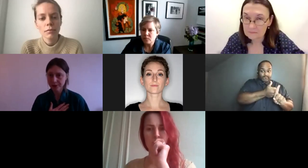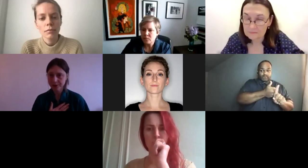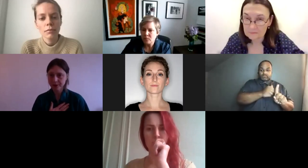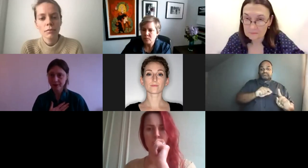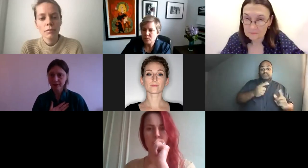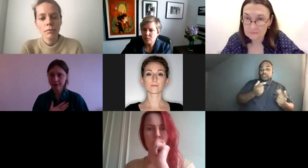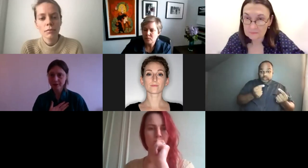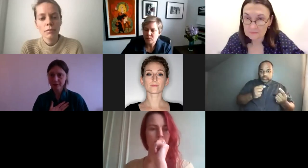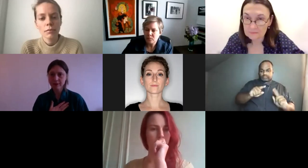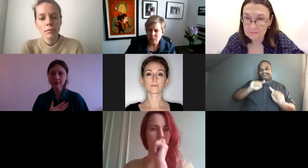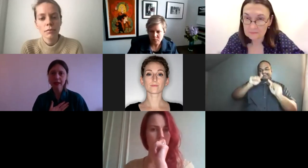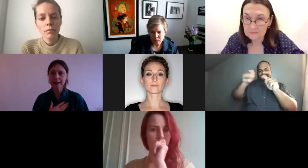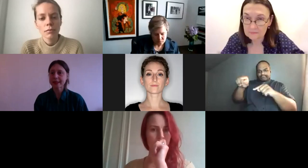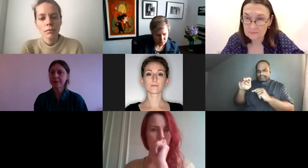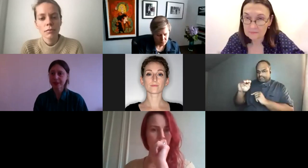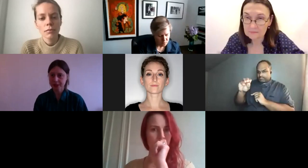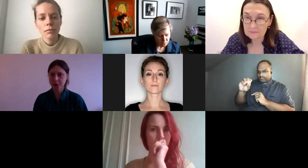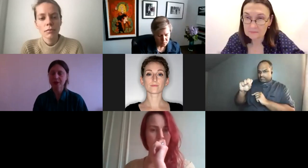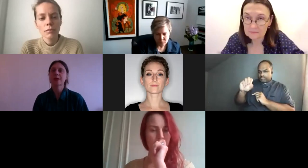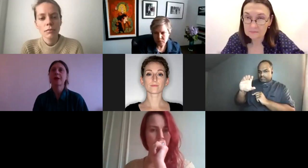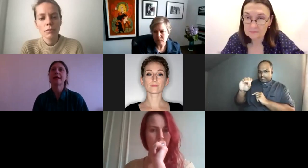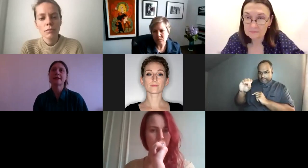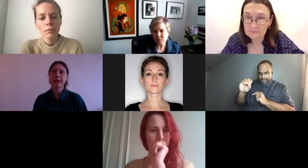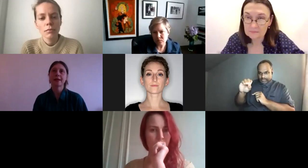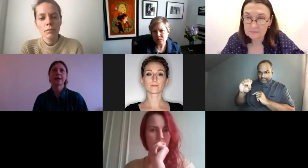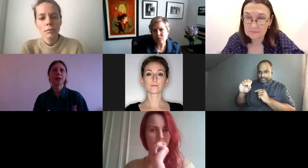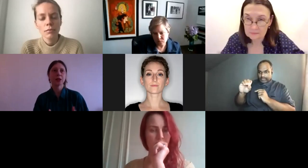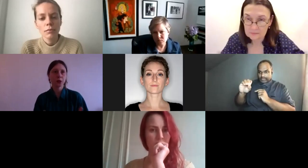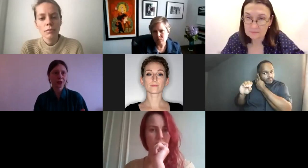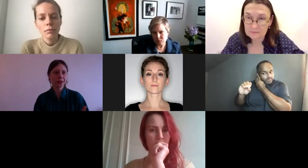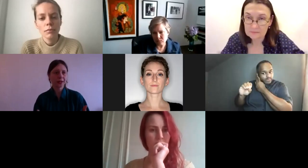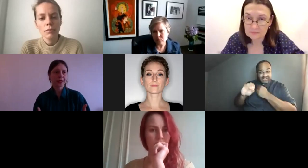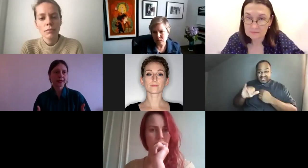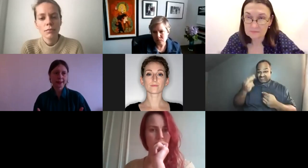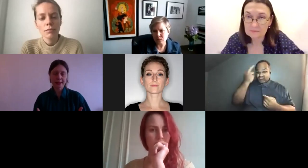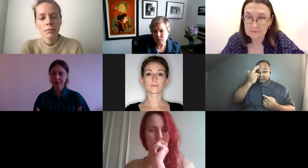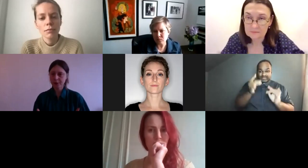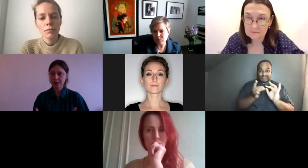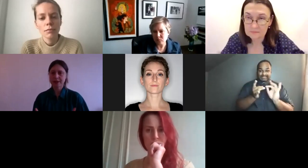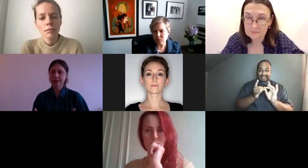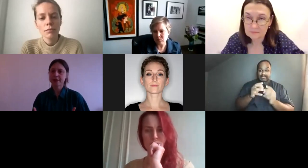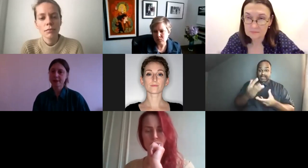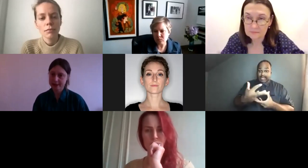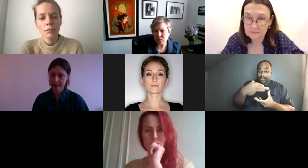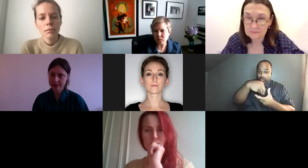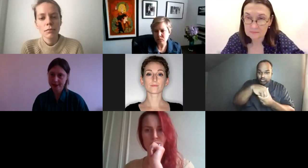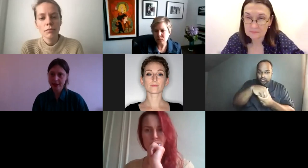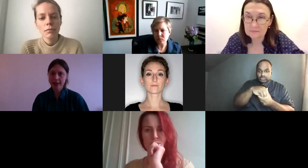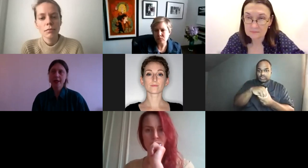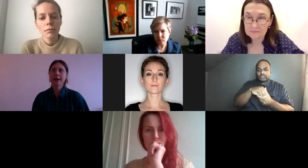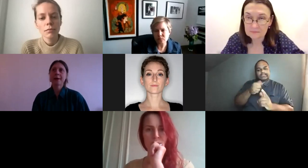Moscow and St. Petersburg. That's why I say inclusion, it's something what is